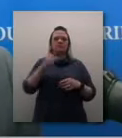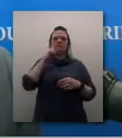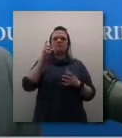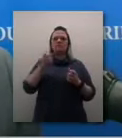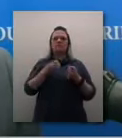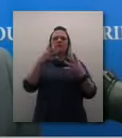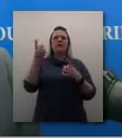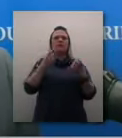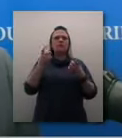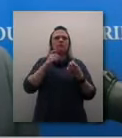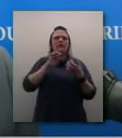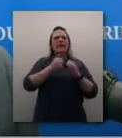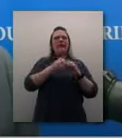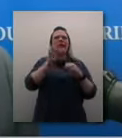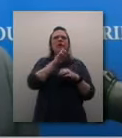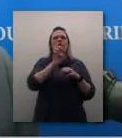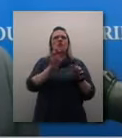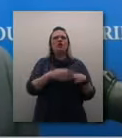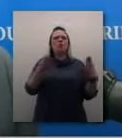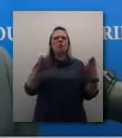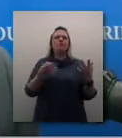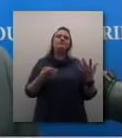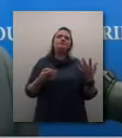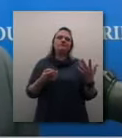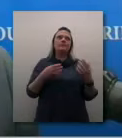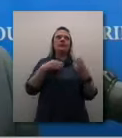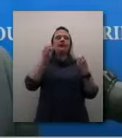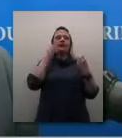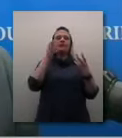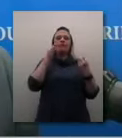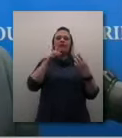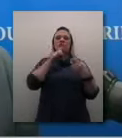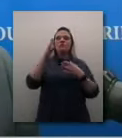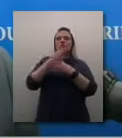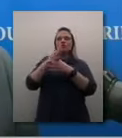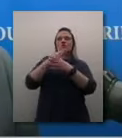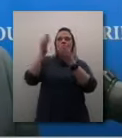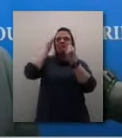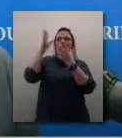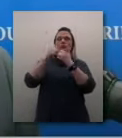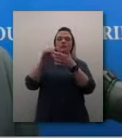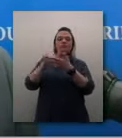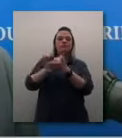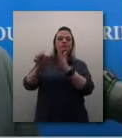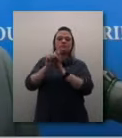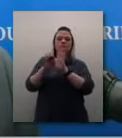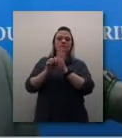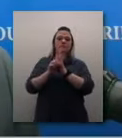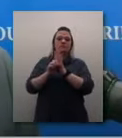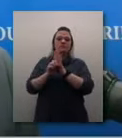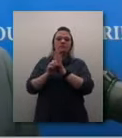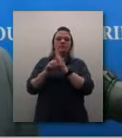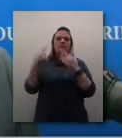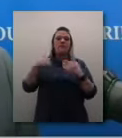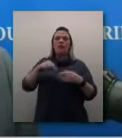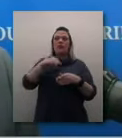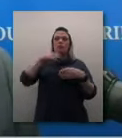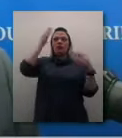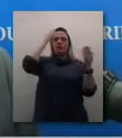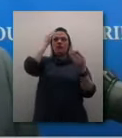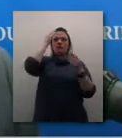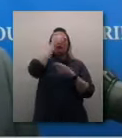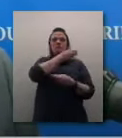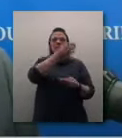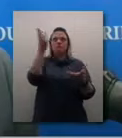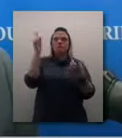as to how we would reopen. The data that we have is being shared with New York State, and we are providing that information to